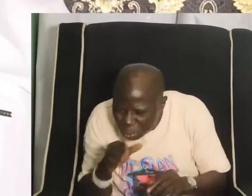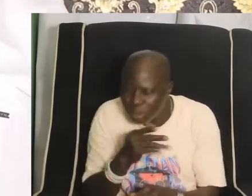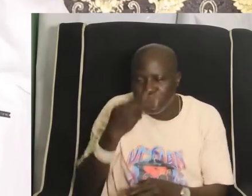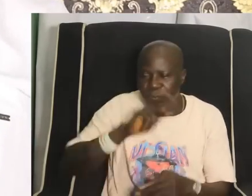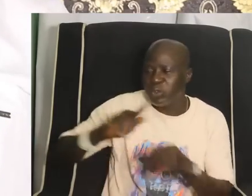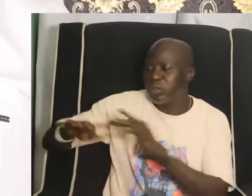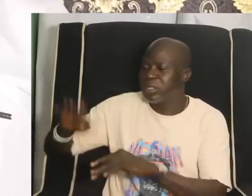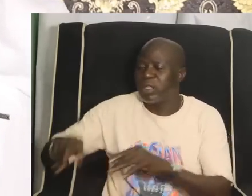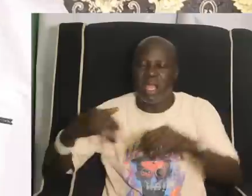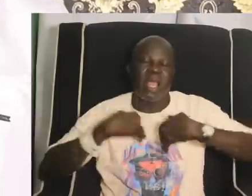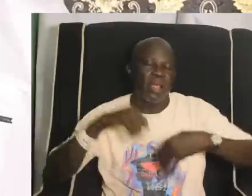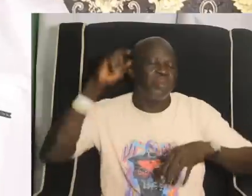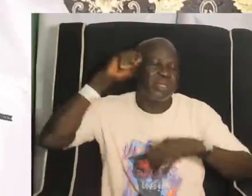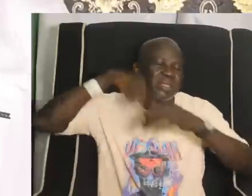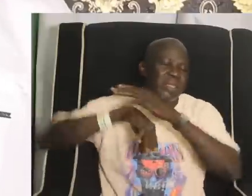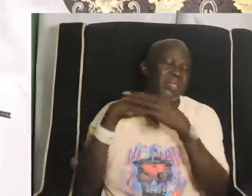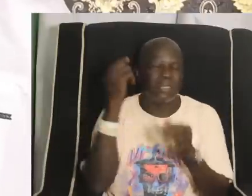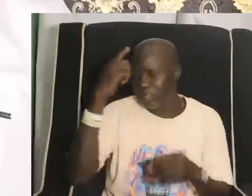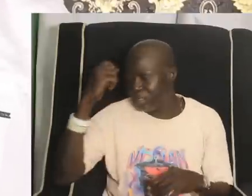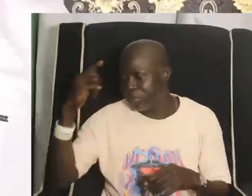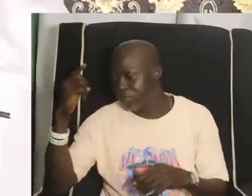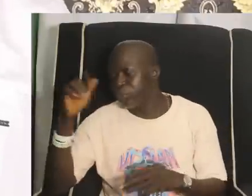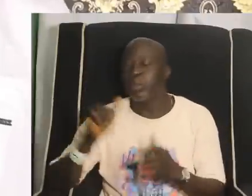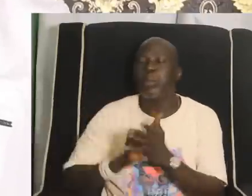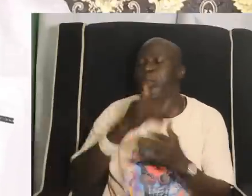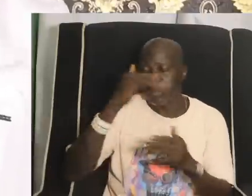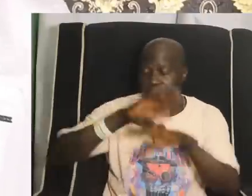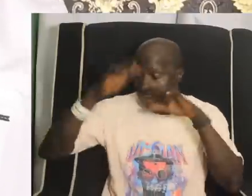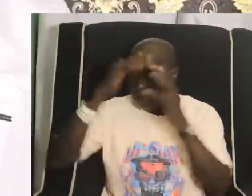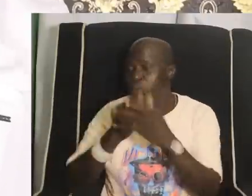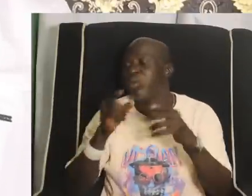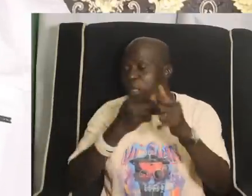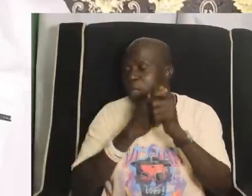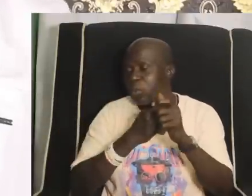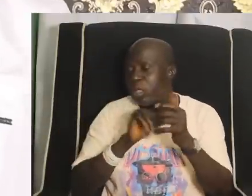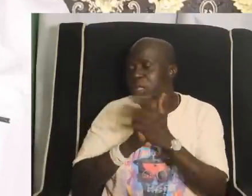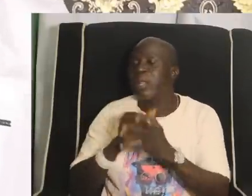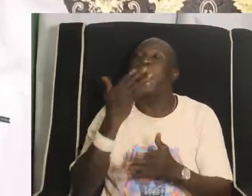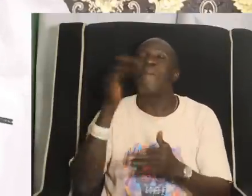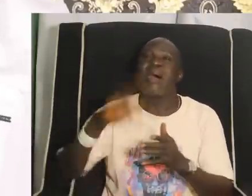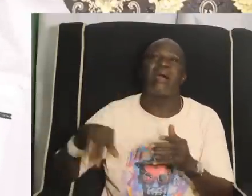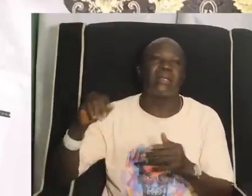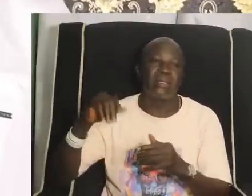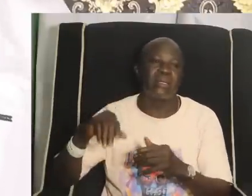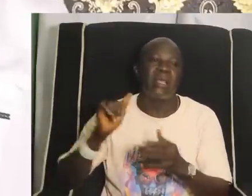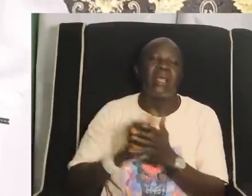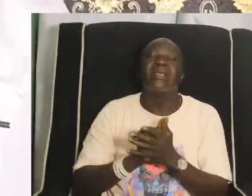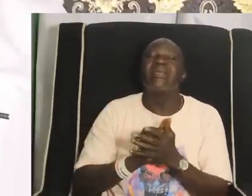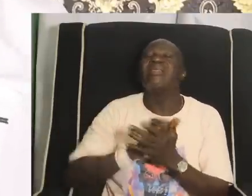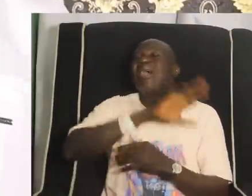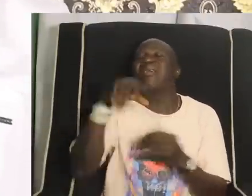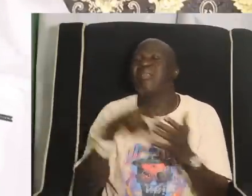He doesn't know whether you are home. You young child. That you have sexual intercourse with the